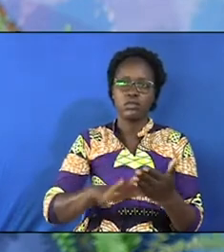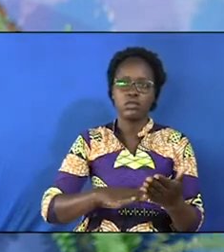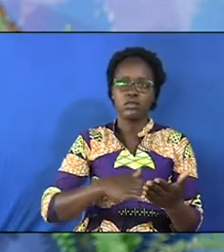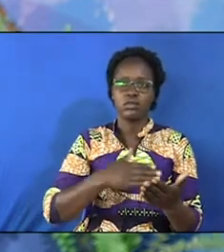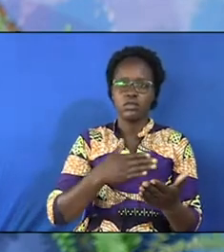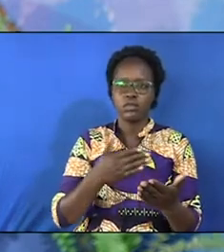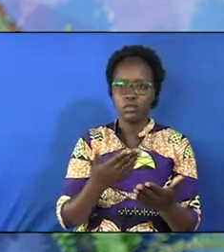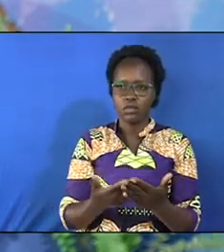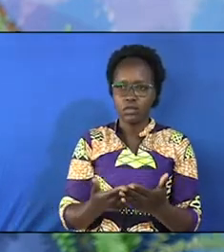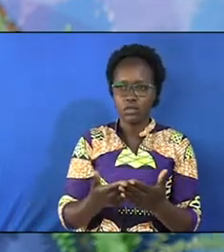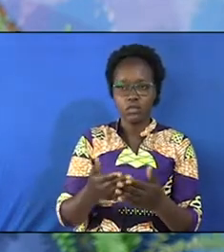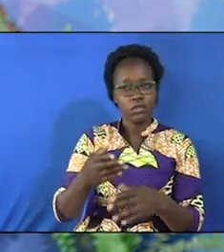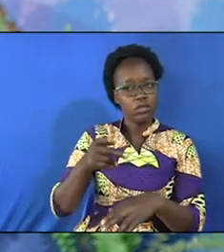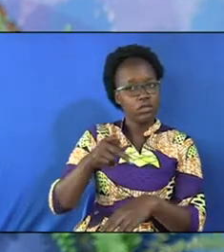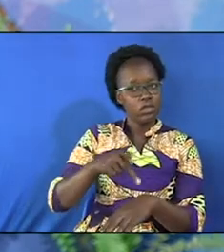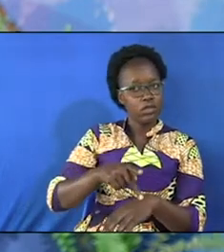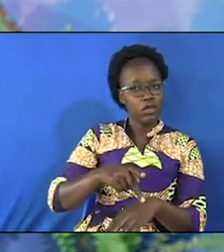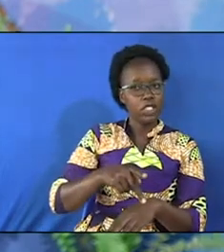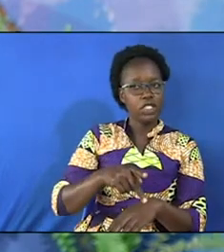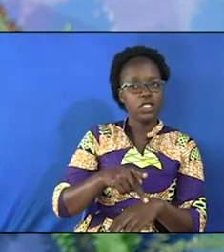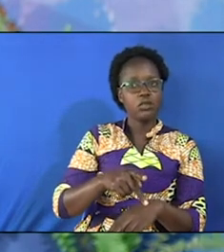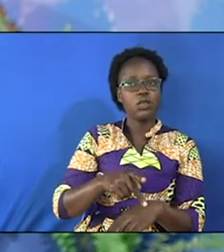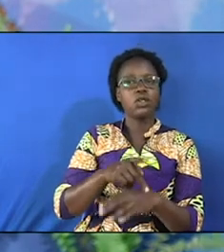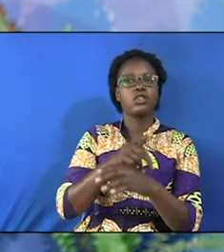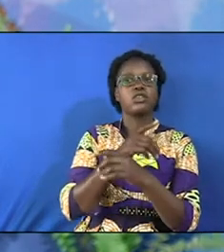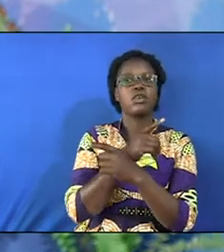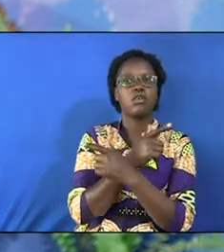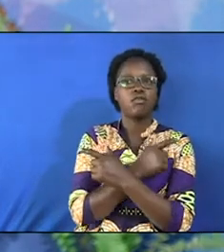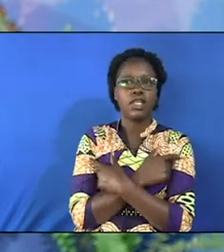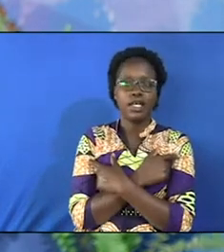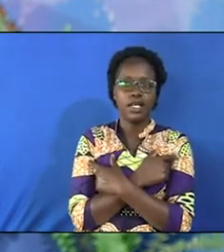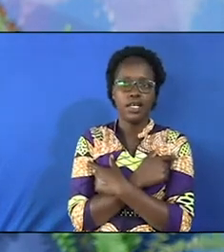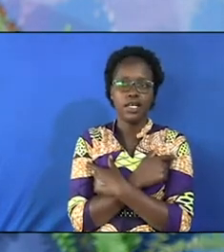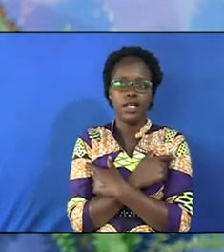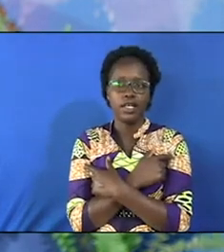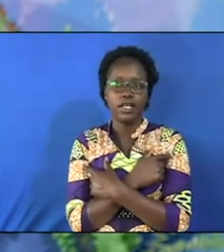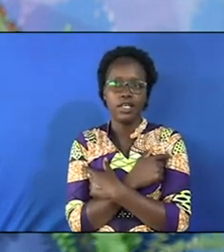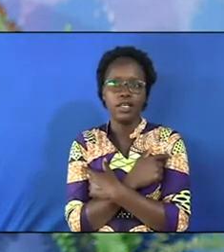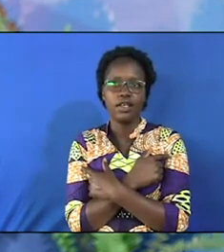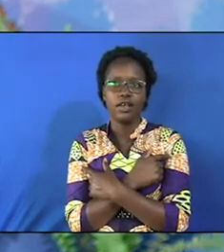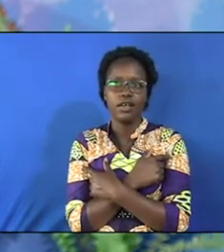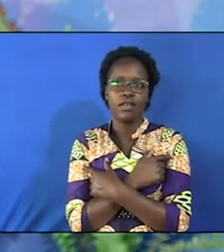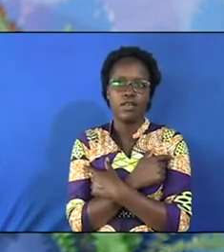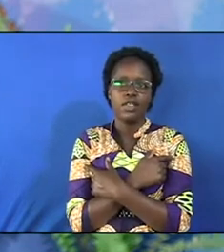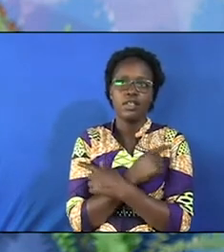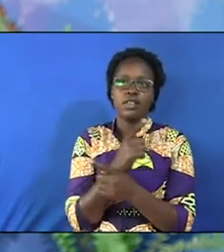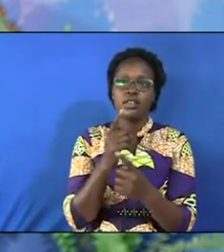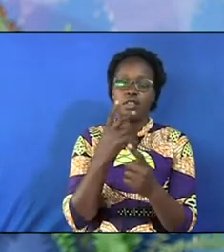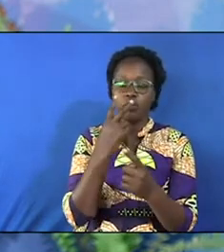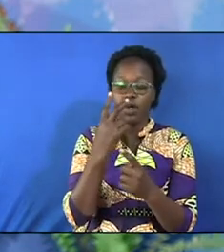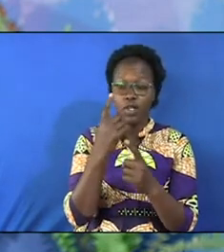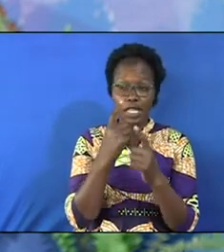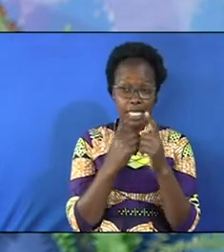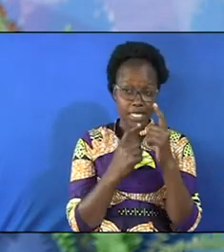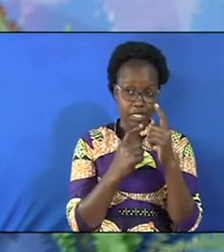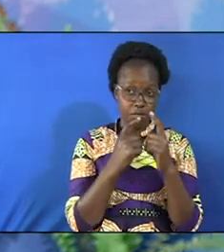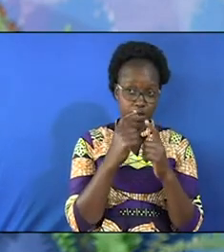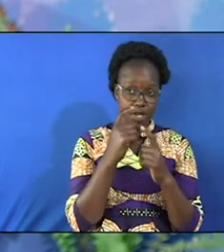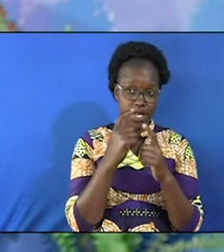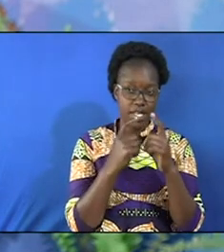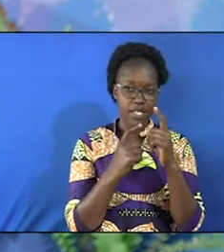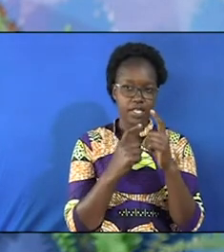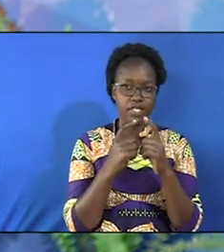earth applying principles of love,